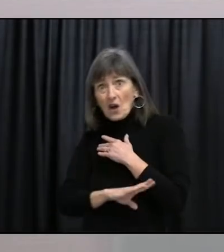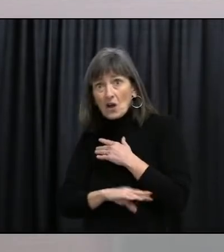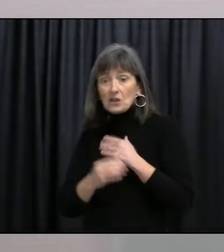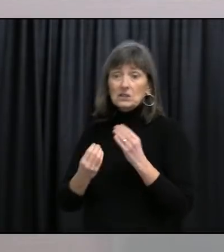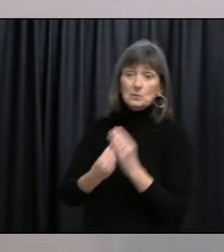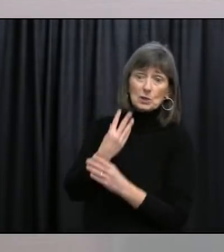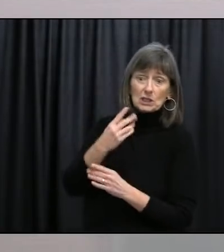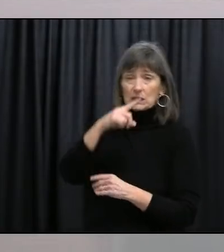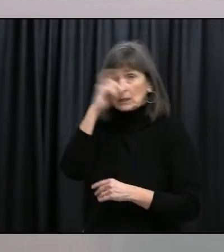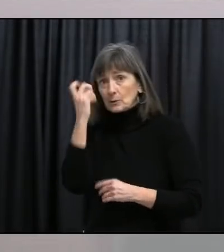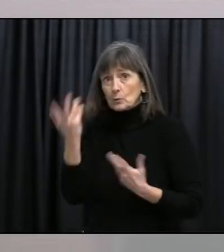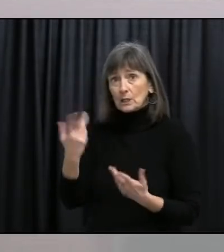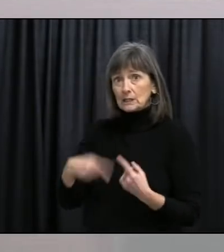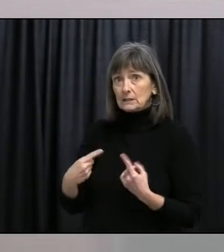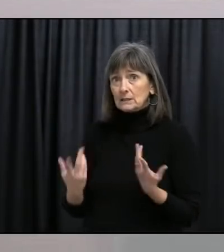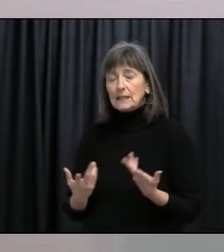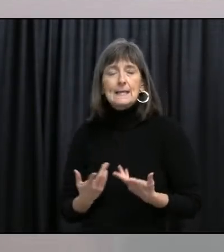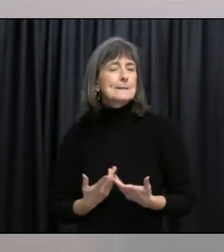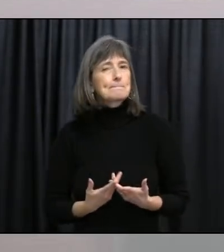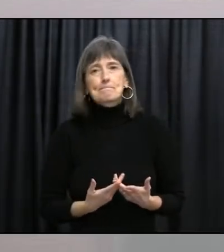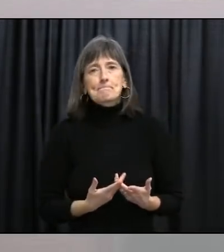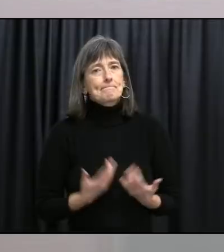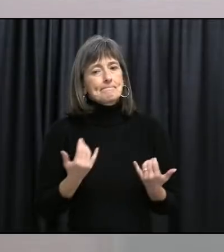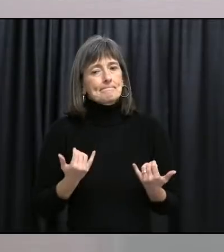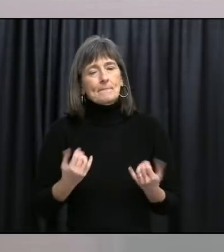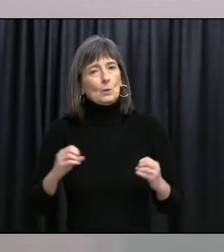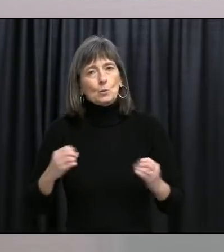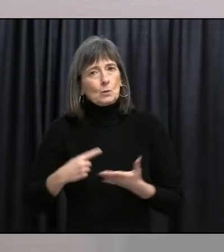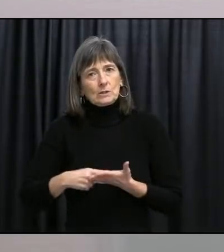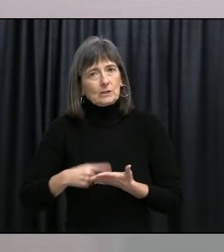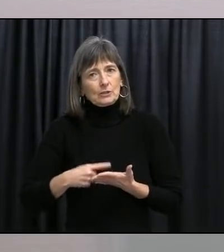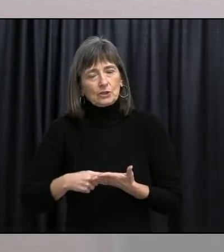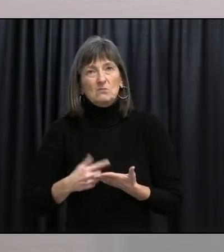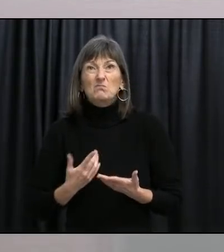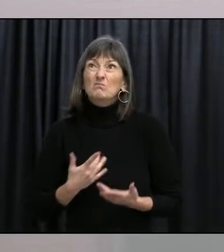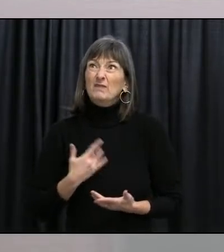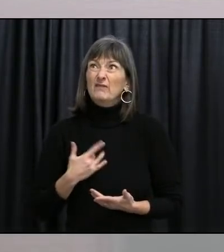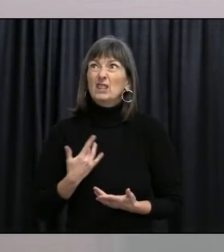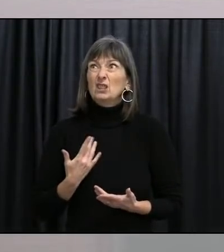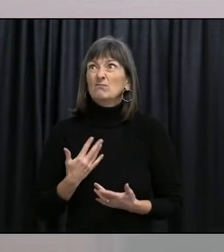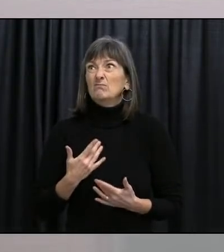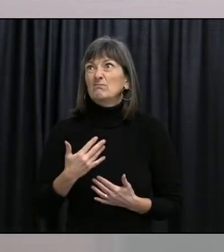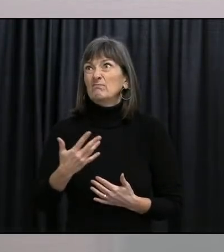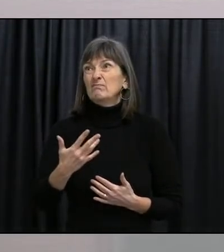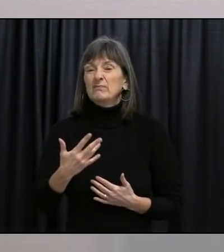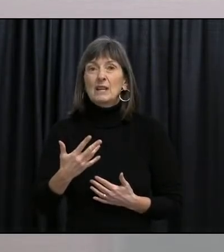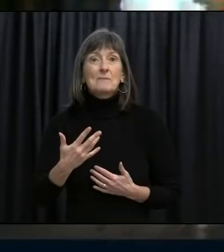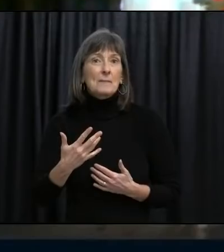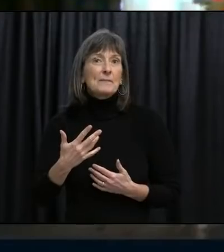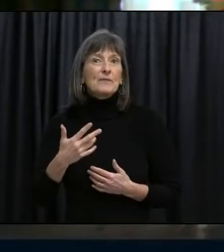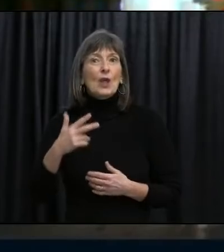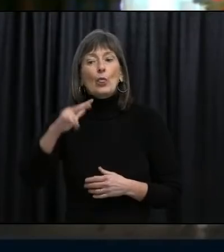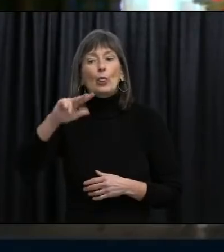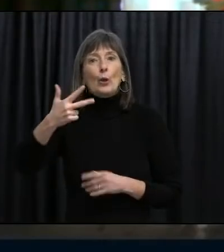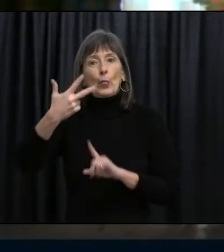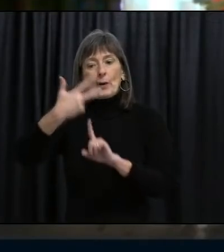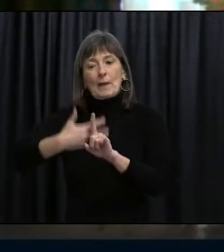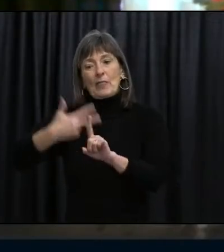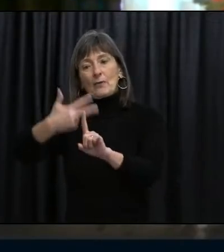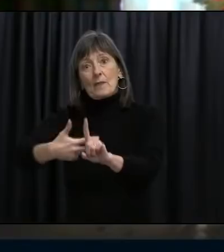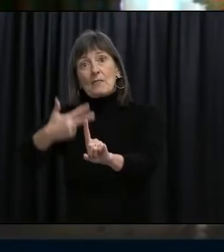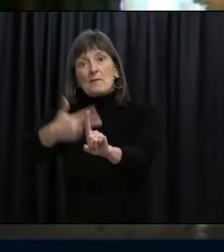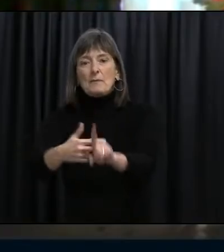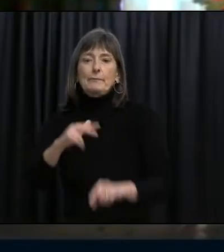No, not at this point. Certainly, it will likely be into Q3 for